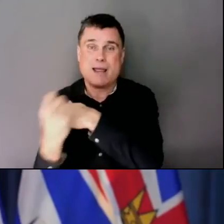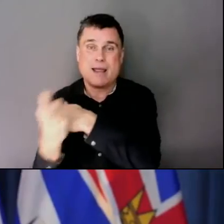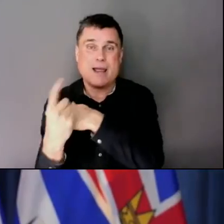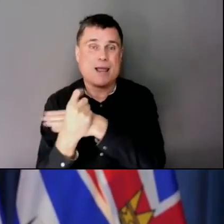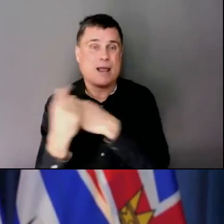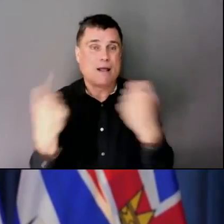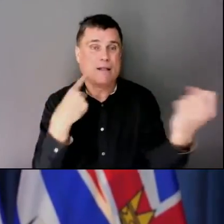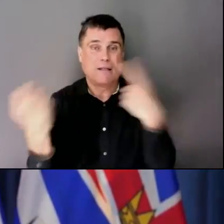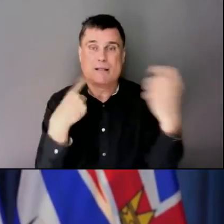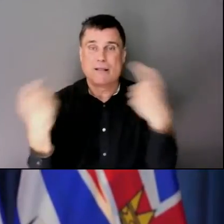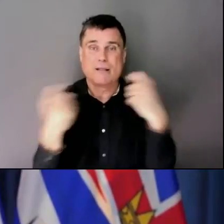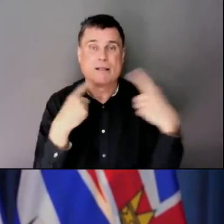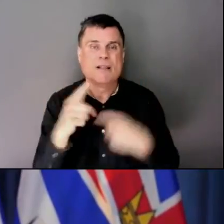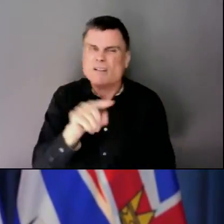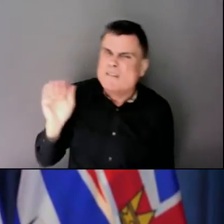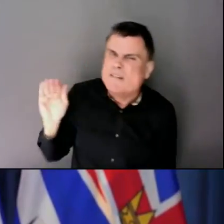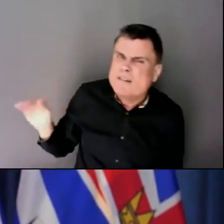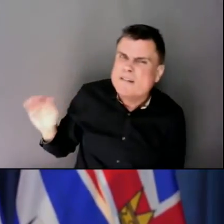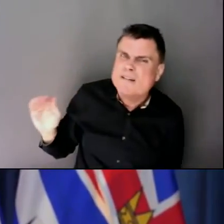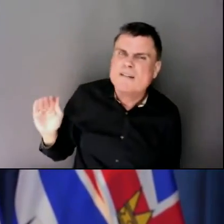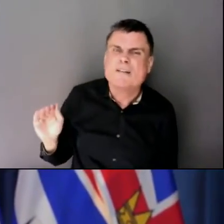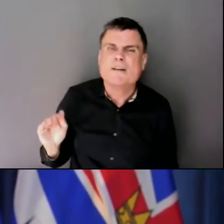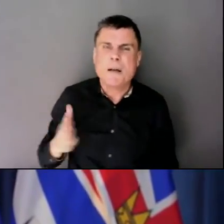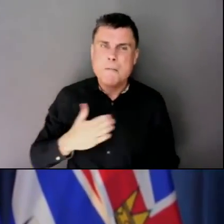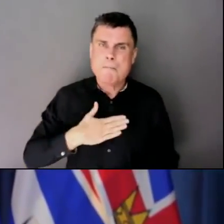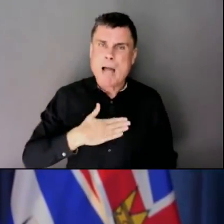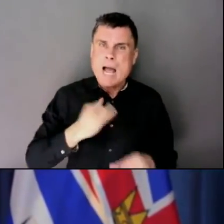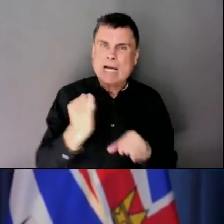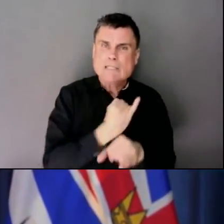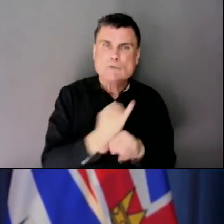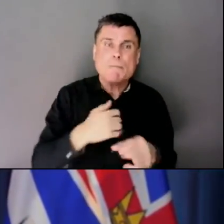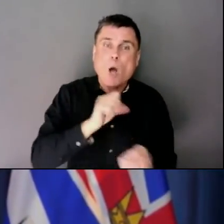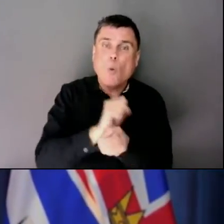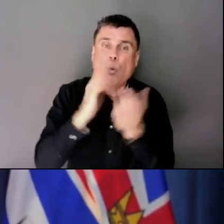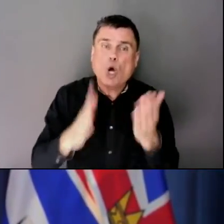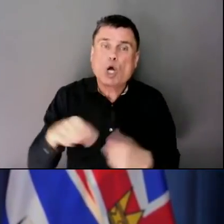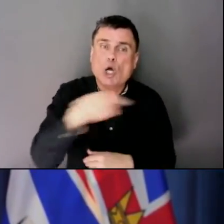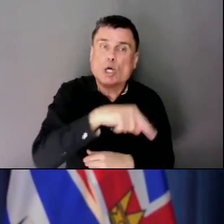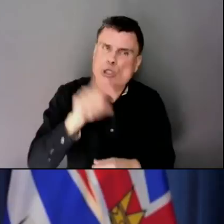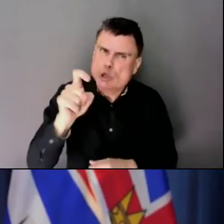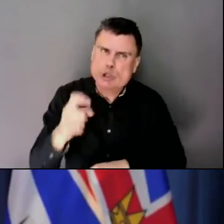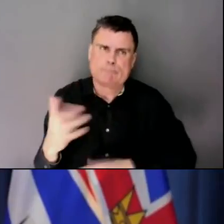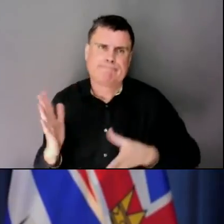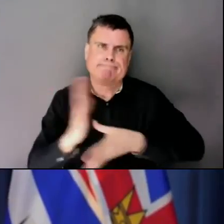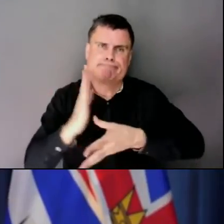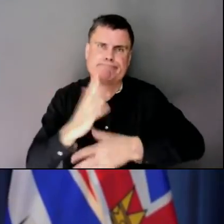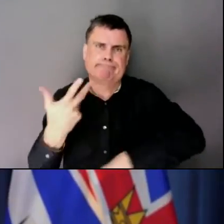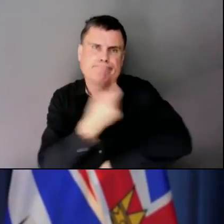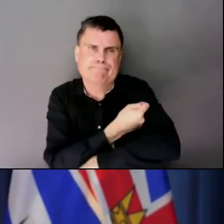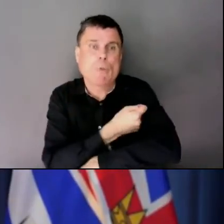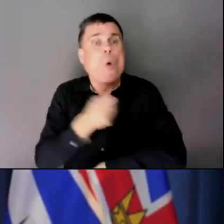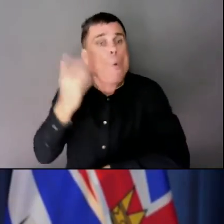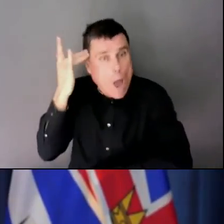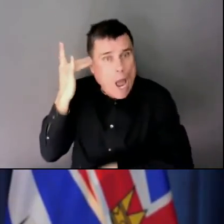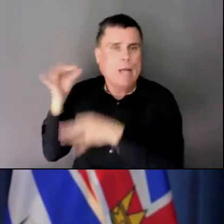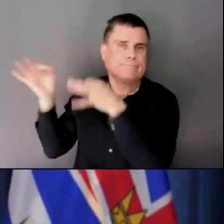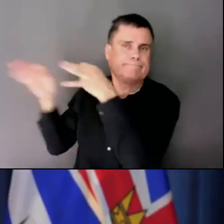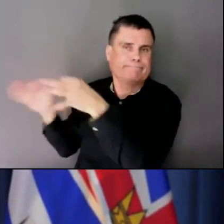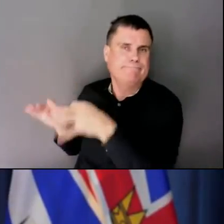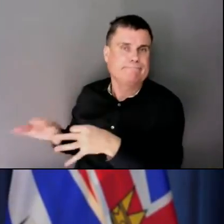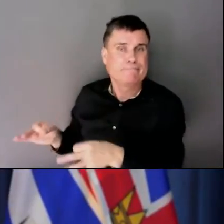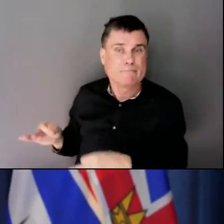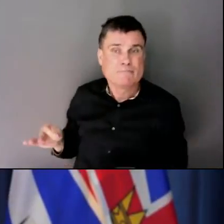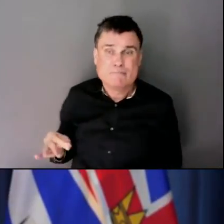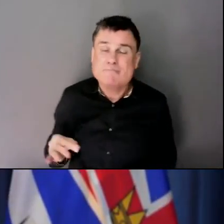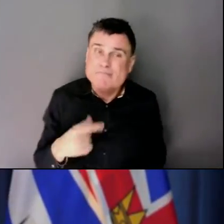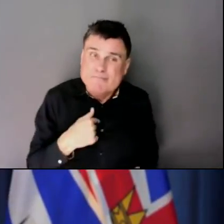that their particular sector, their particular profession deserved a higher priority. And all of the arguments were very compelling. Every component of our